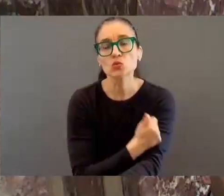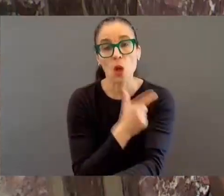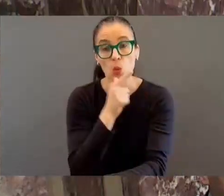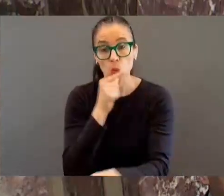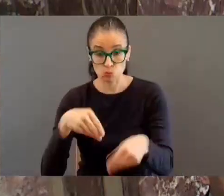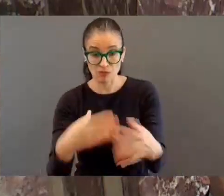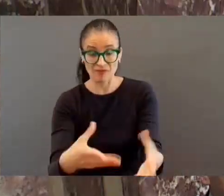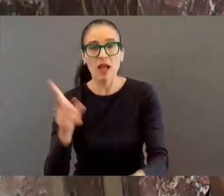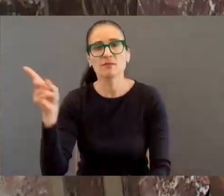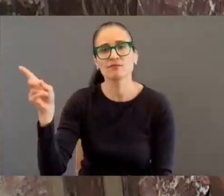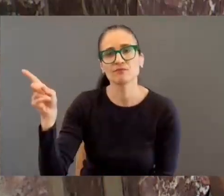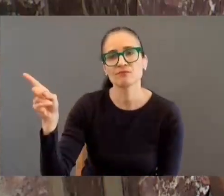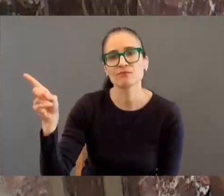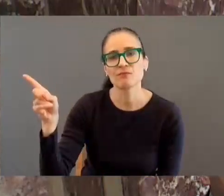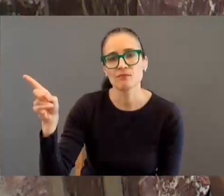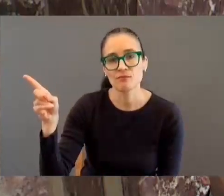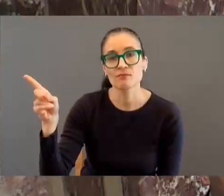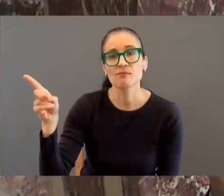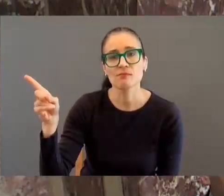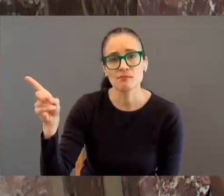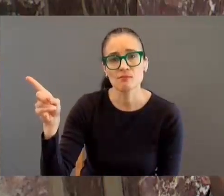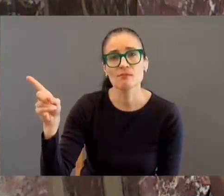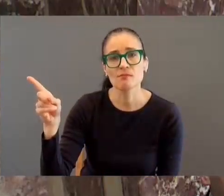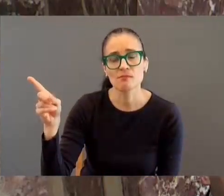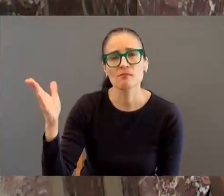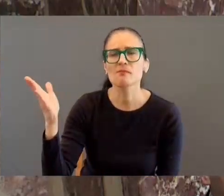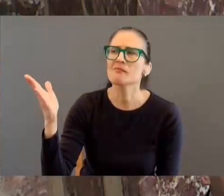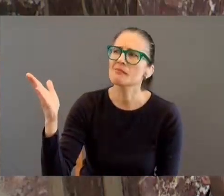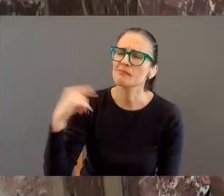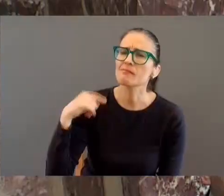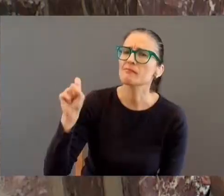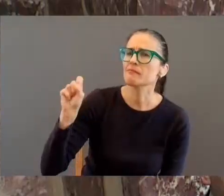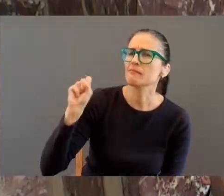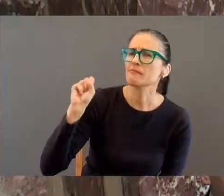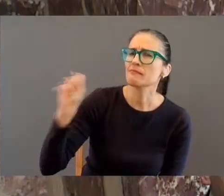My question to the Premier, if he has the